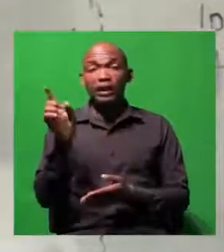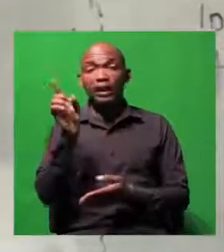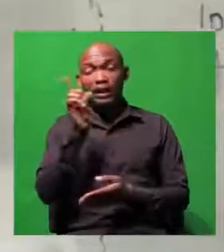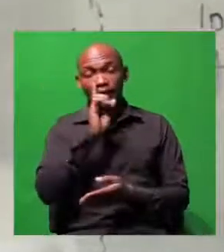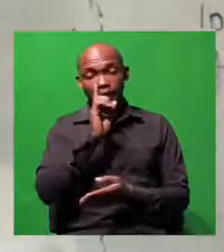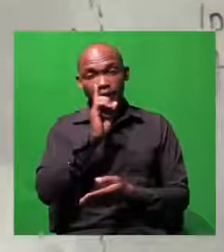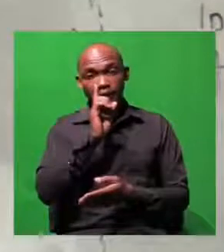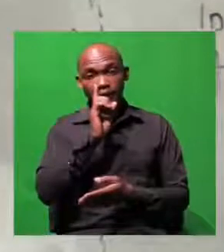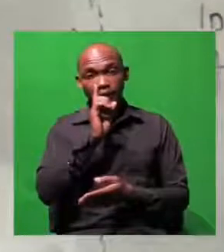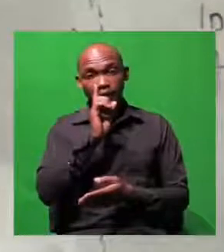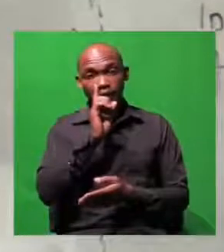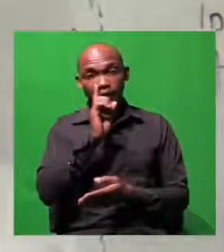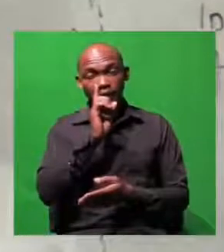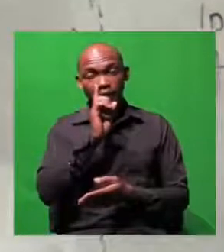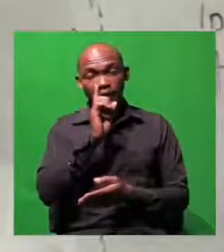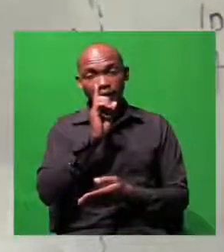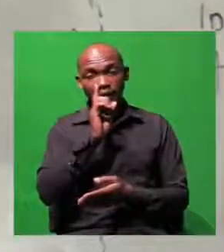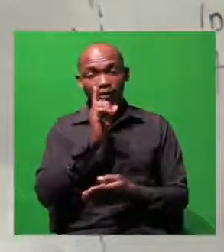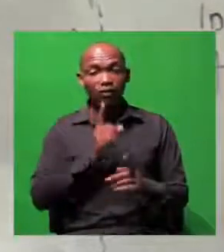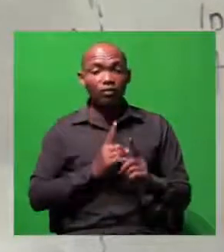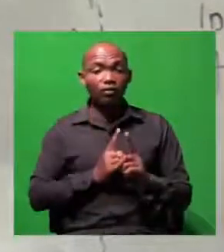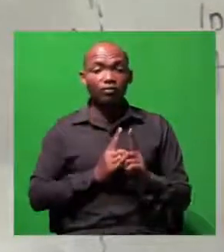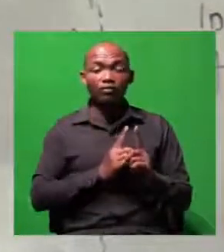Complete each